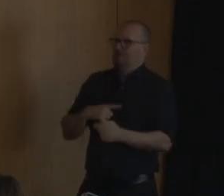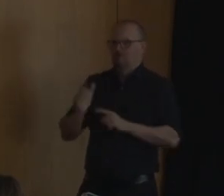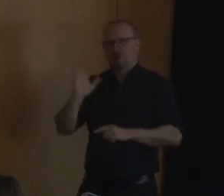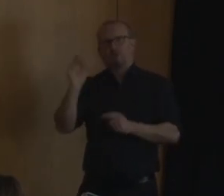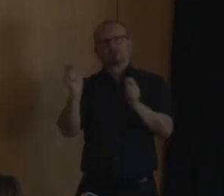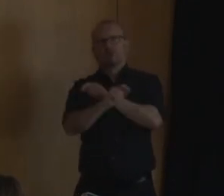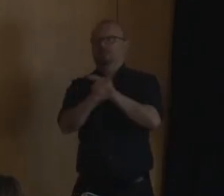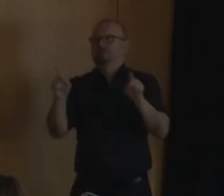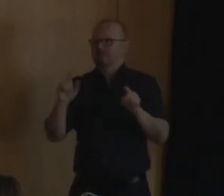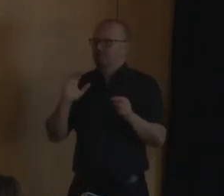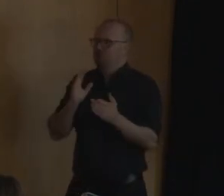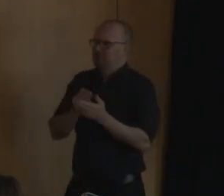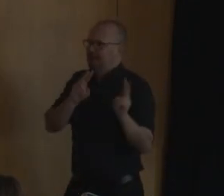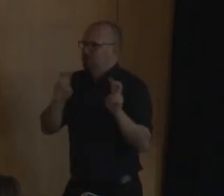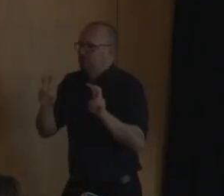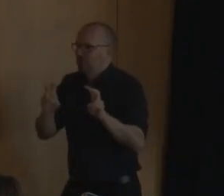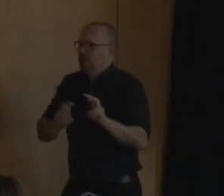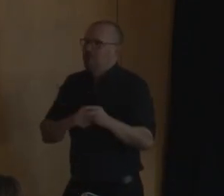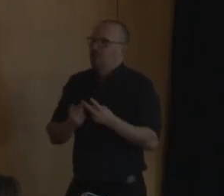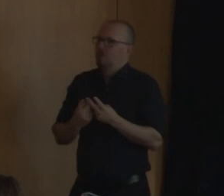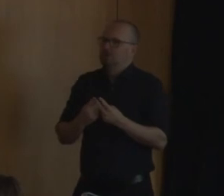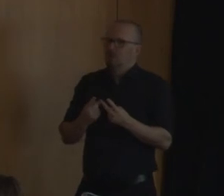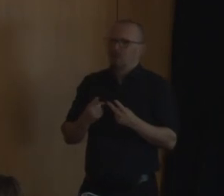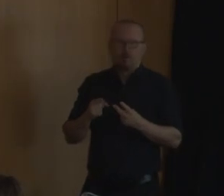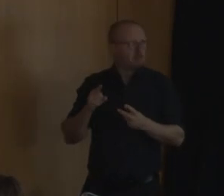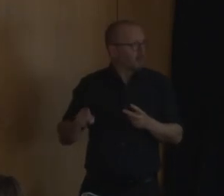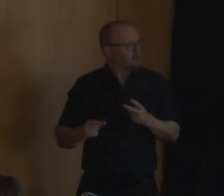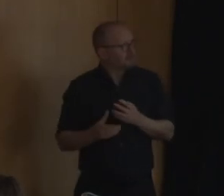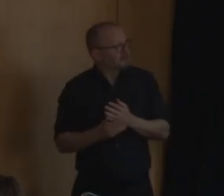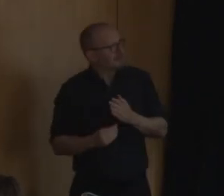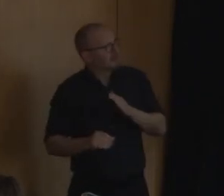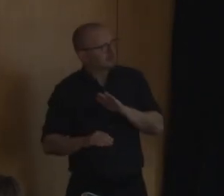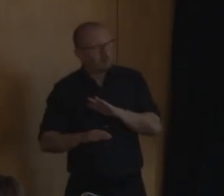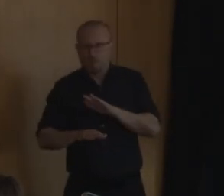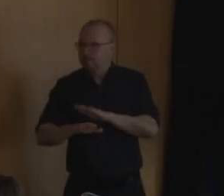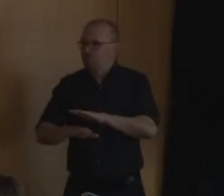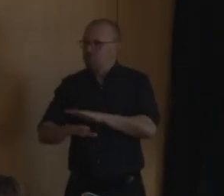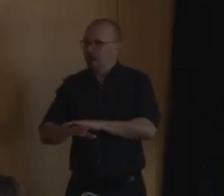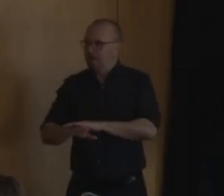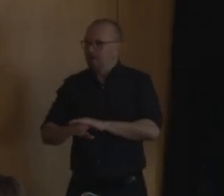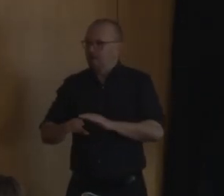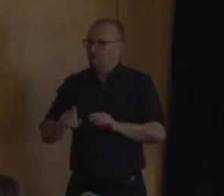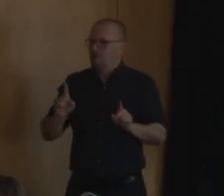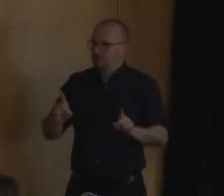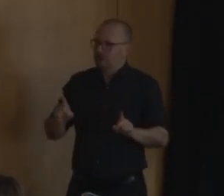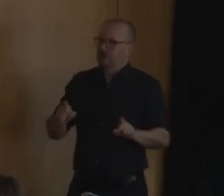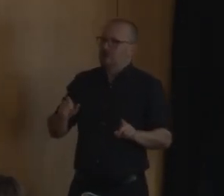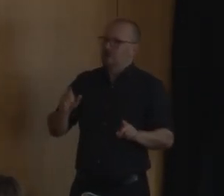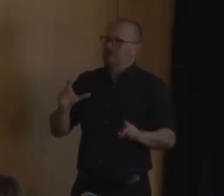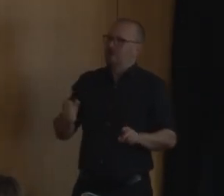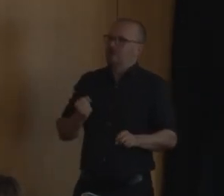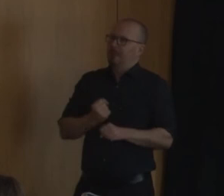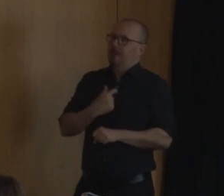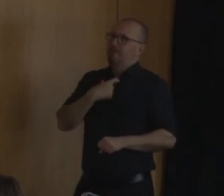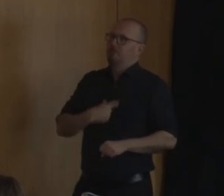and important issue, but because of what those girls on the bottom right are about to do. And that is make a personal pledge to combat